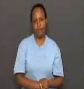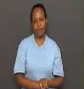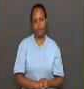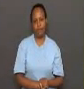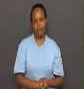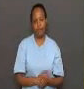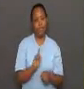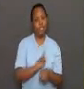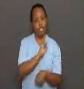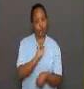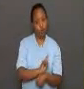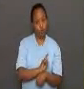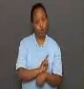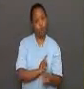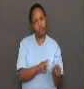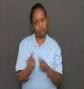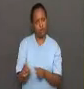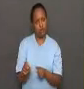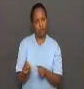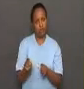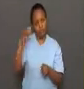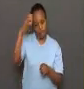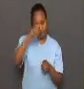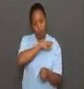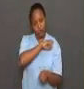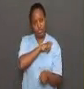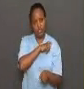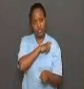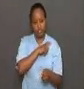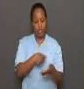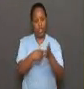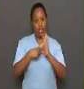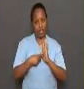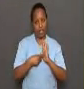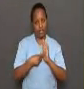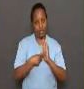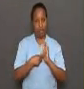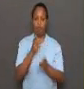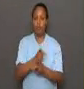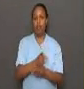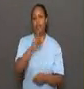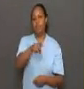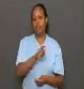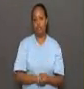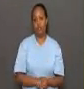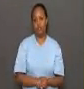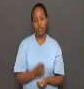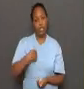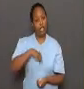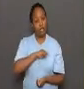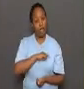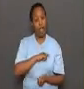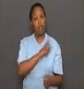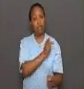Citizens also hold the police accountable for their actions. We expect